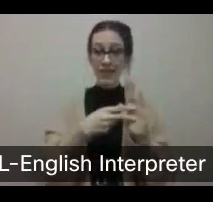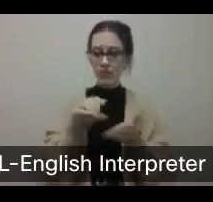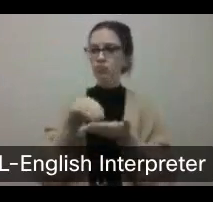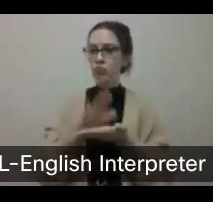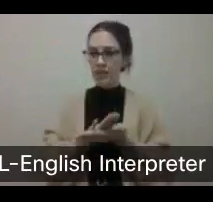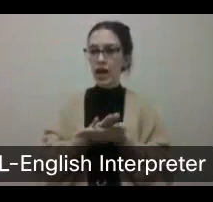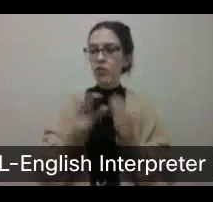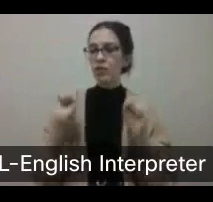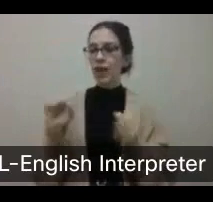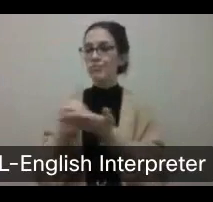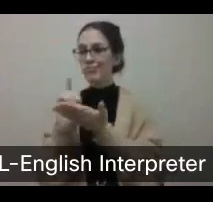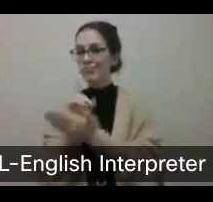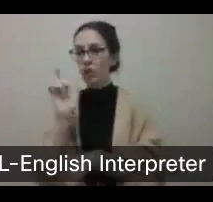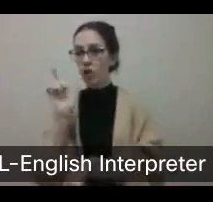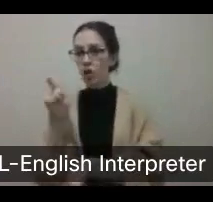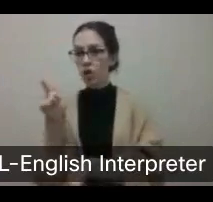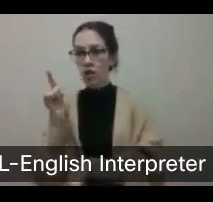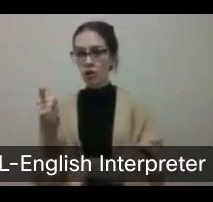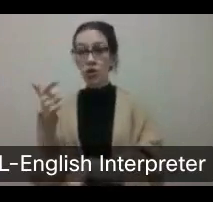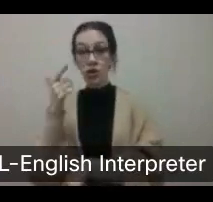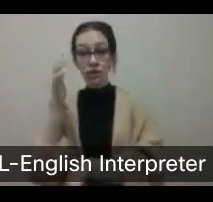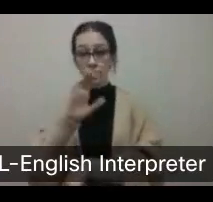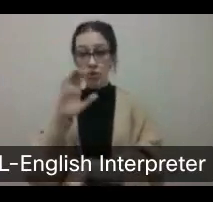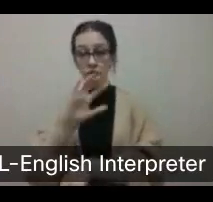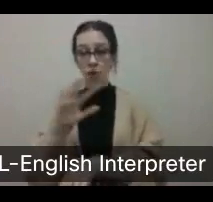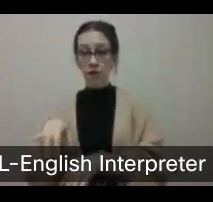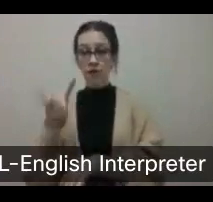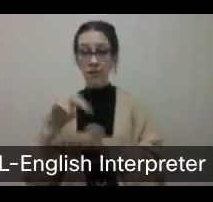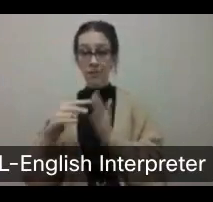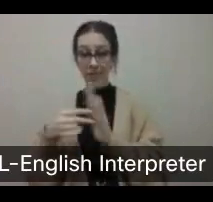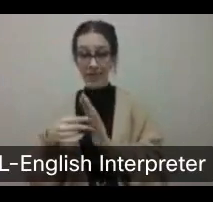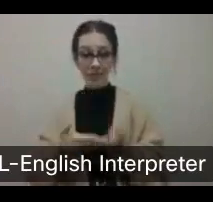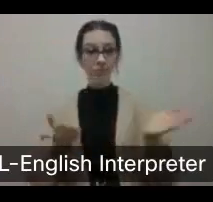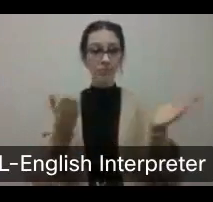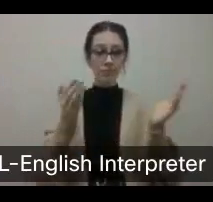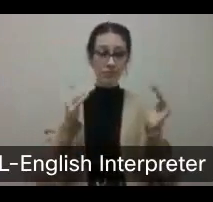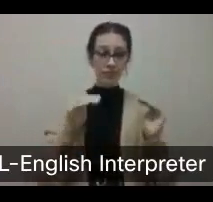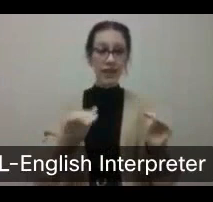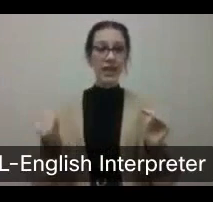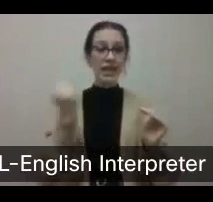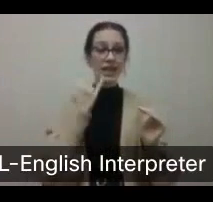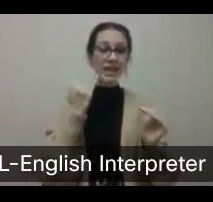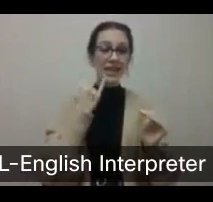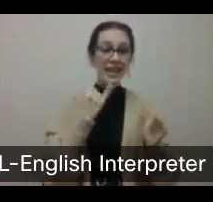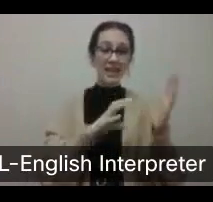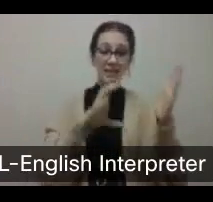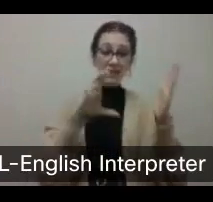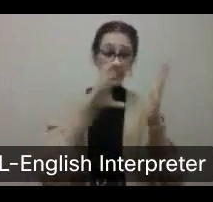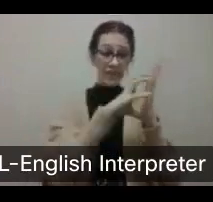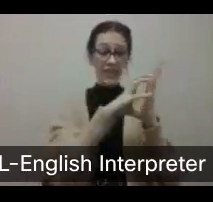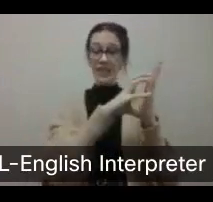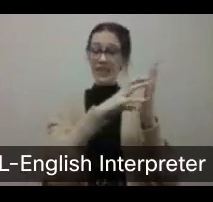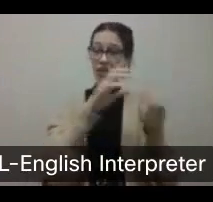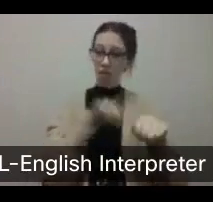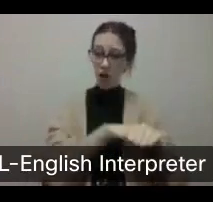longer text, you might not need to include all of the details that are in the text. Try to think critically about what you're going to want to